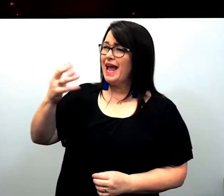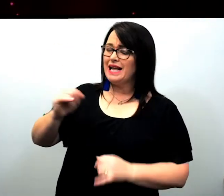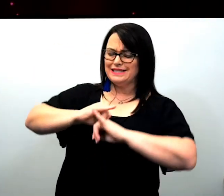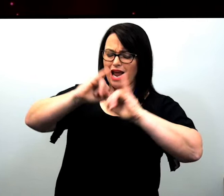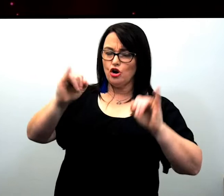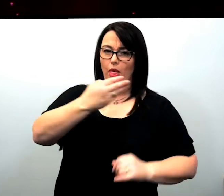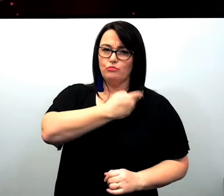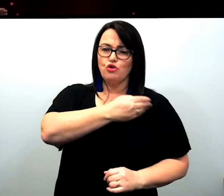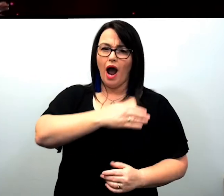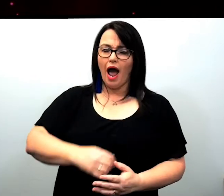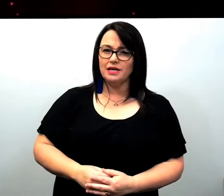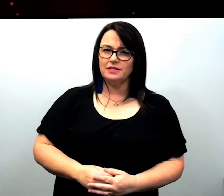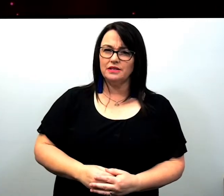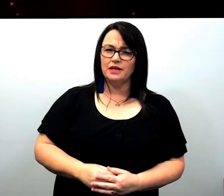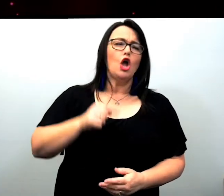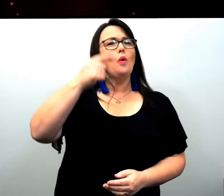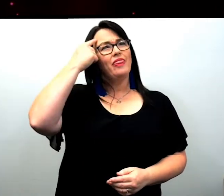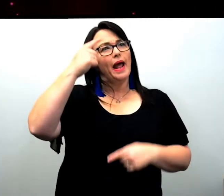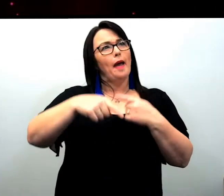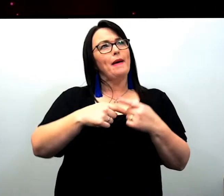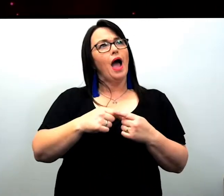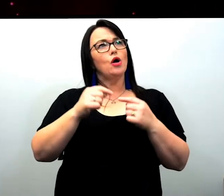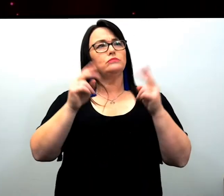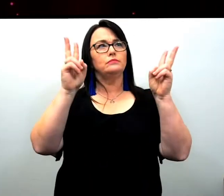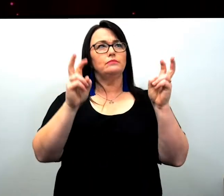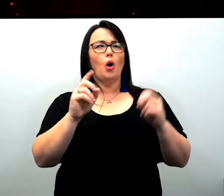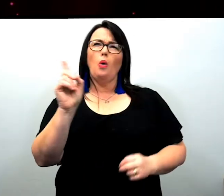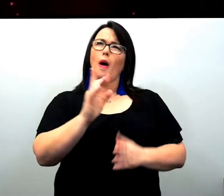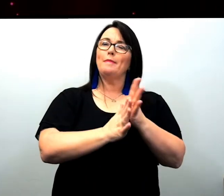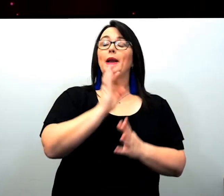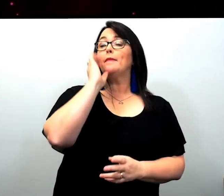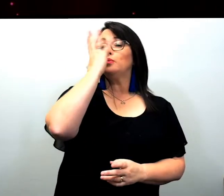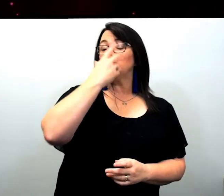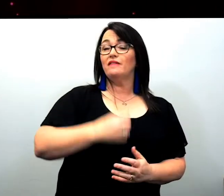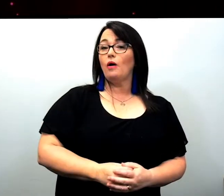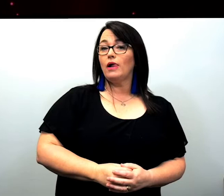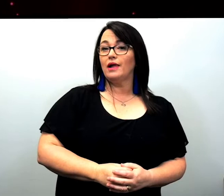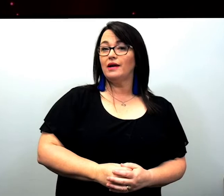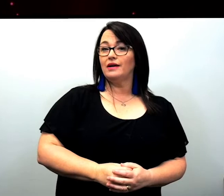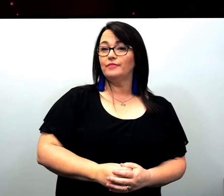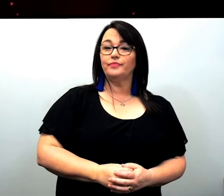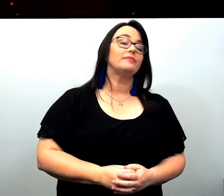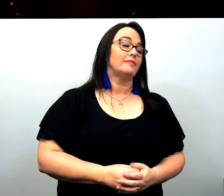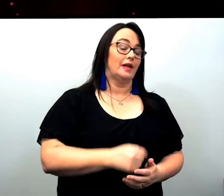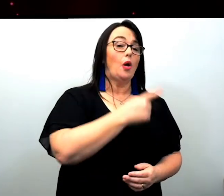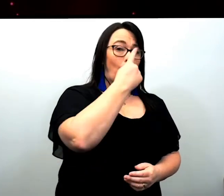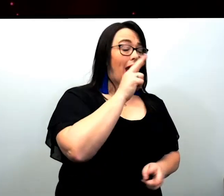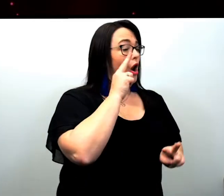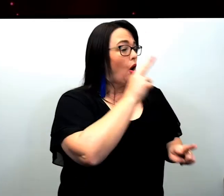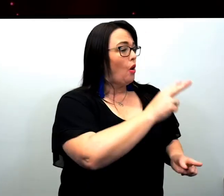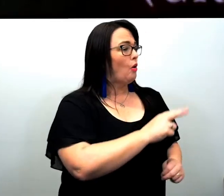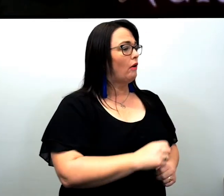through media and Hollywood, and where people say that's what's beautiful. But that is how Satan views beauty.